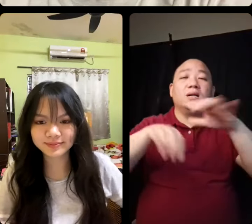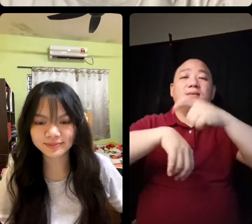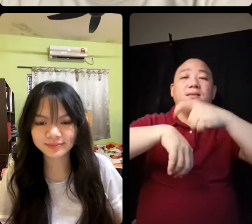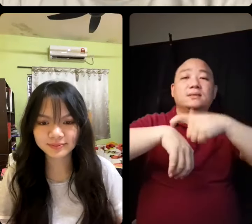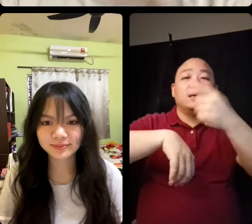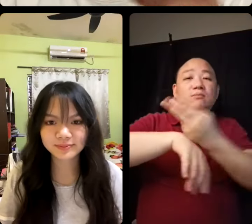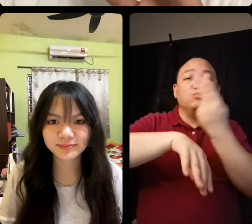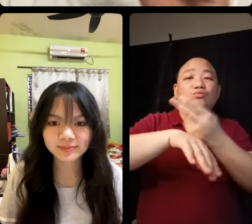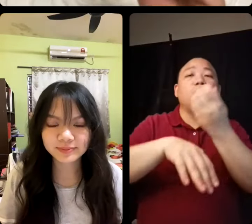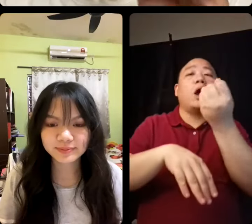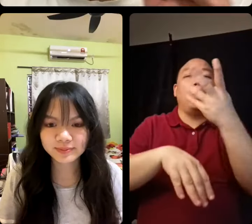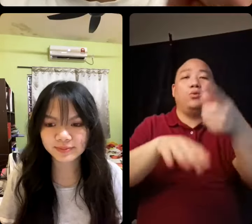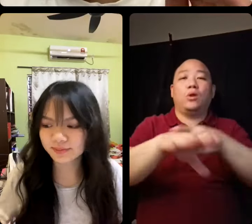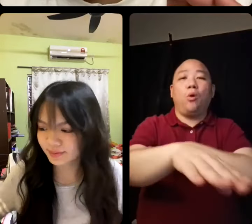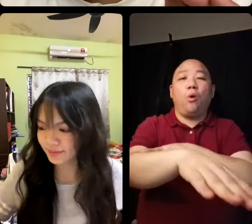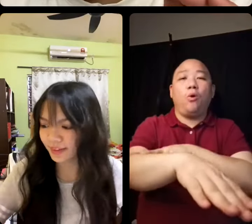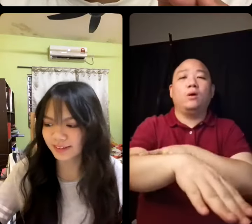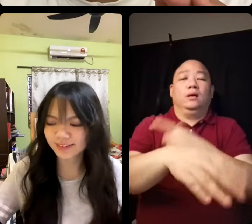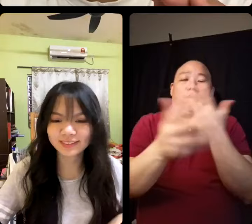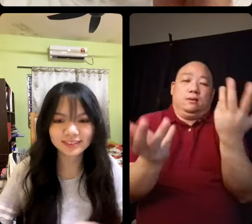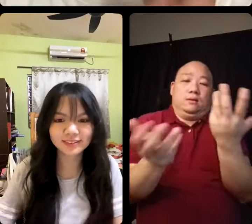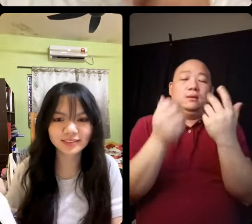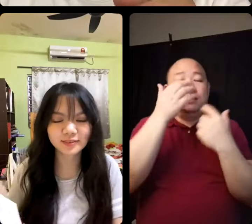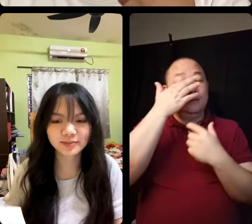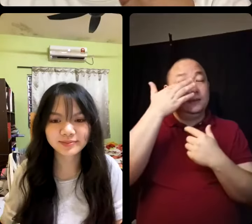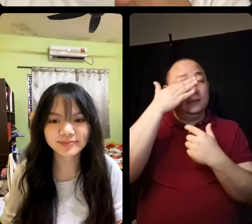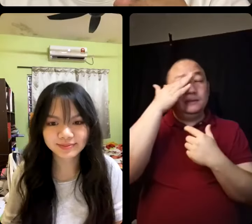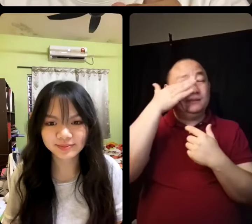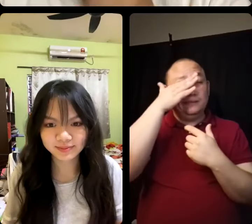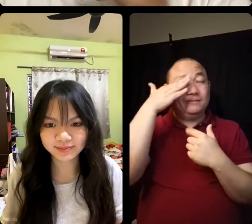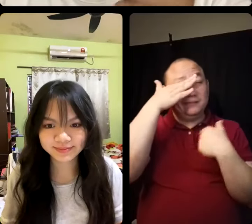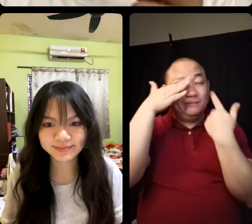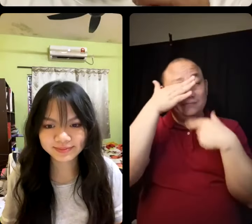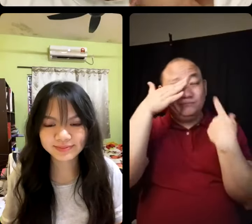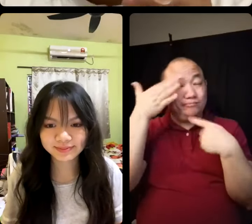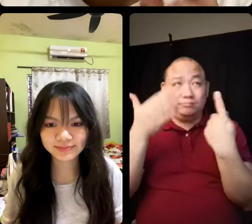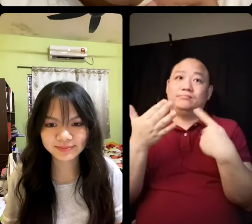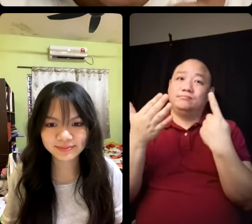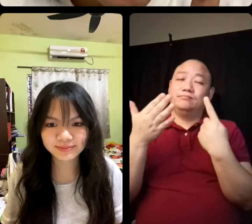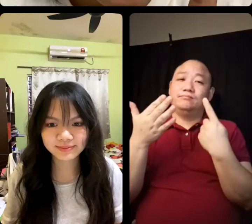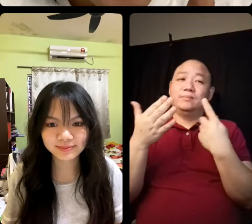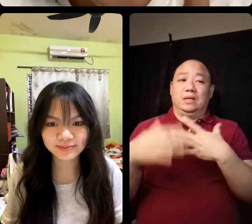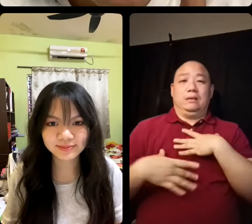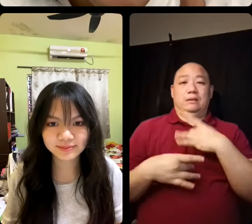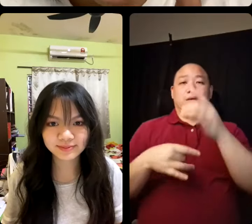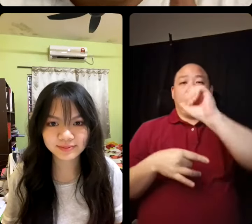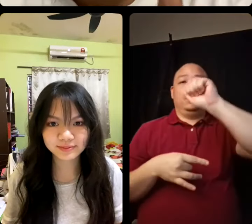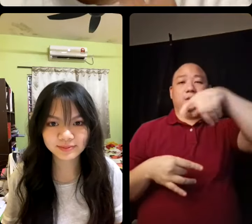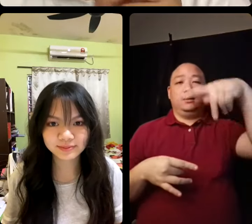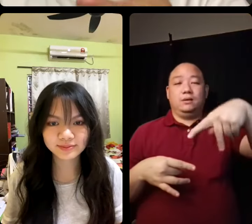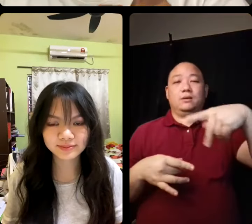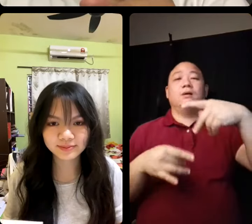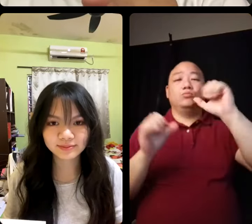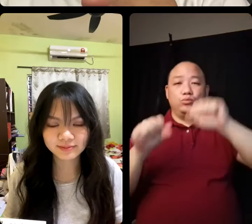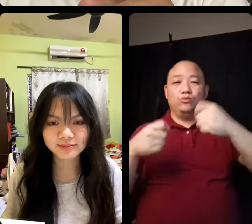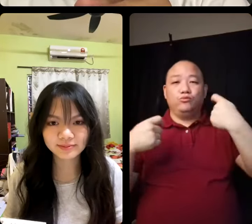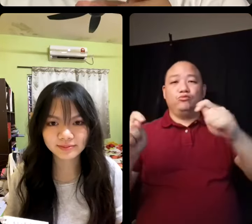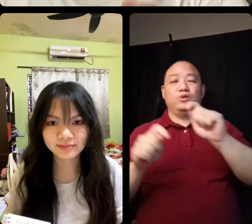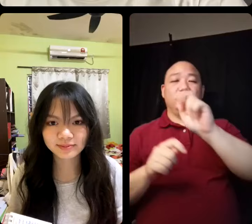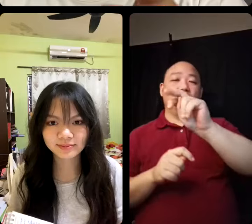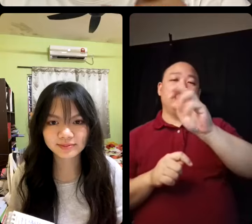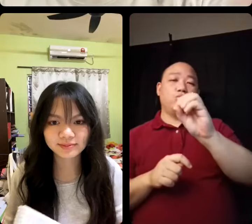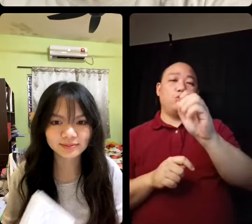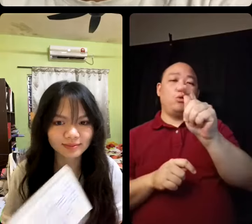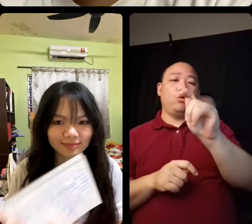Nice. So, huh? Kalau siapa yang suka digital punya tu, you can try out Notion. But if you prefer a traditional way to manage your time, maybe a